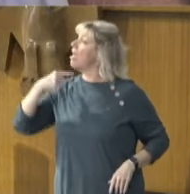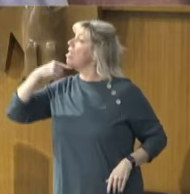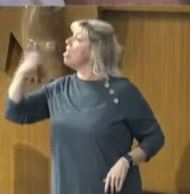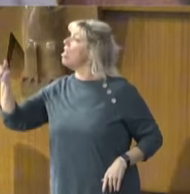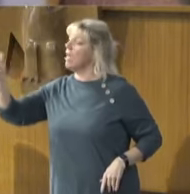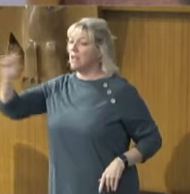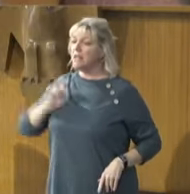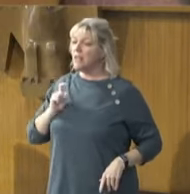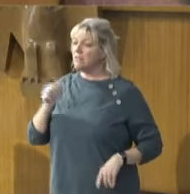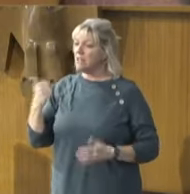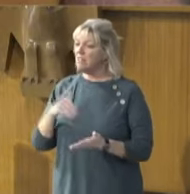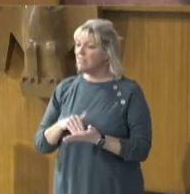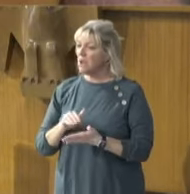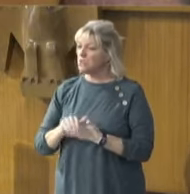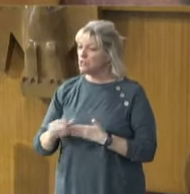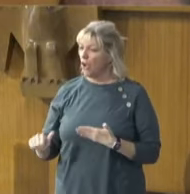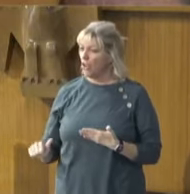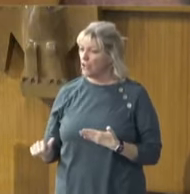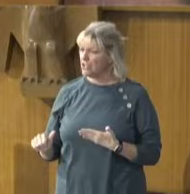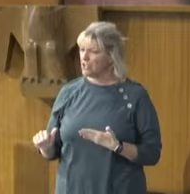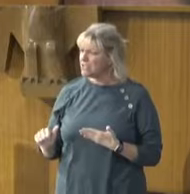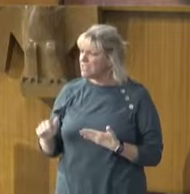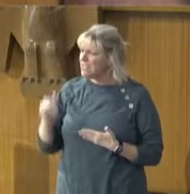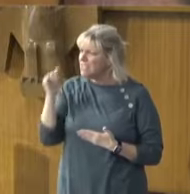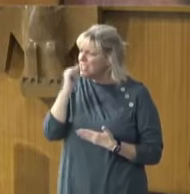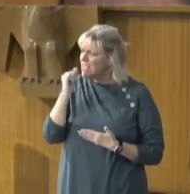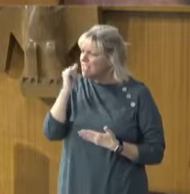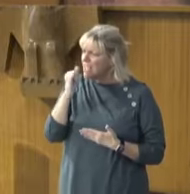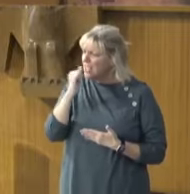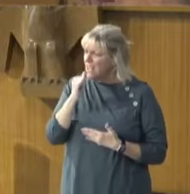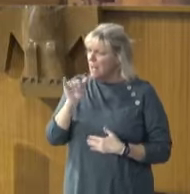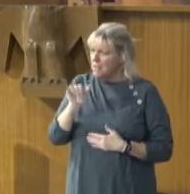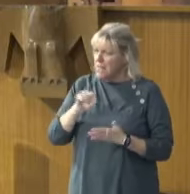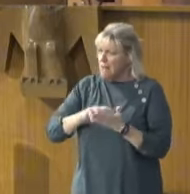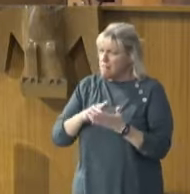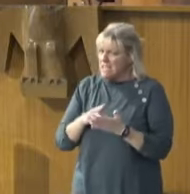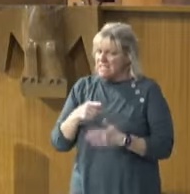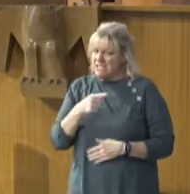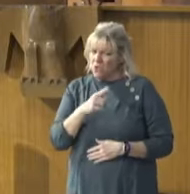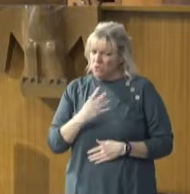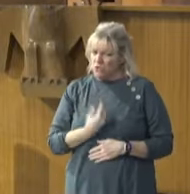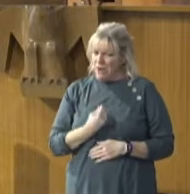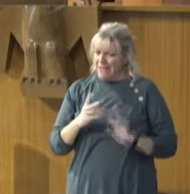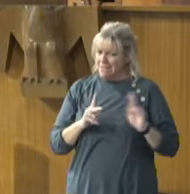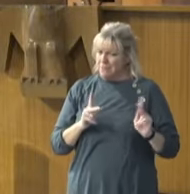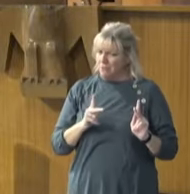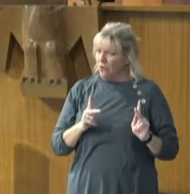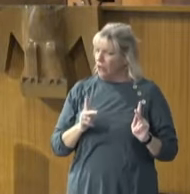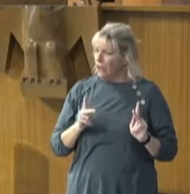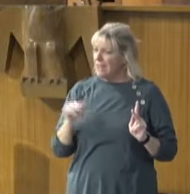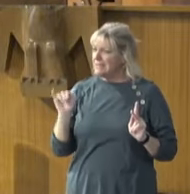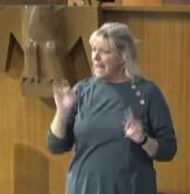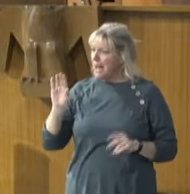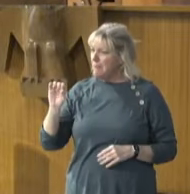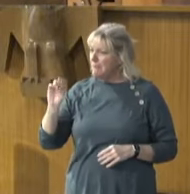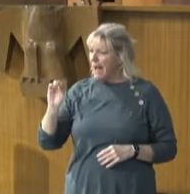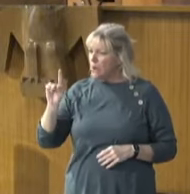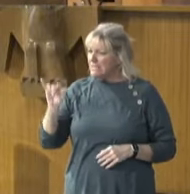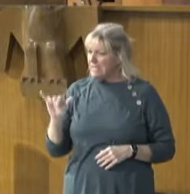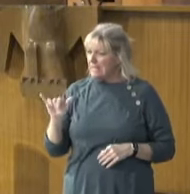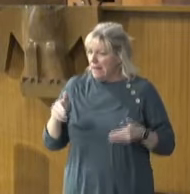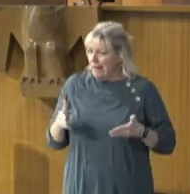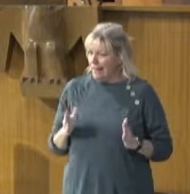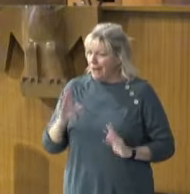in personal compensation, which effectively puts a bounty on transgender individuals and allows people to